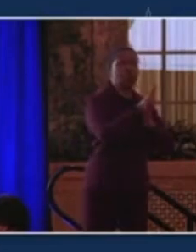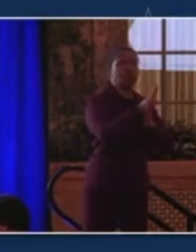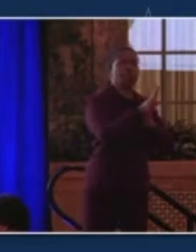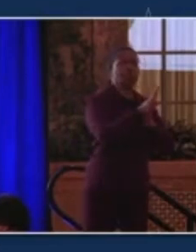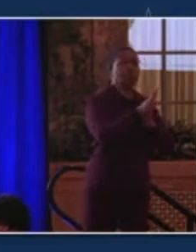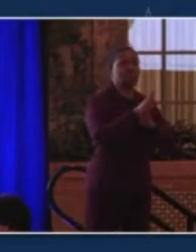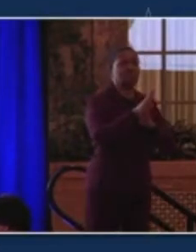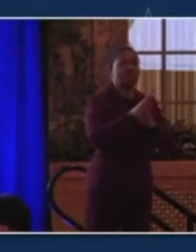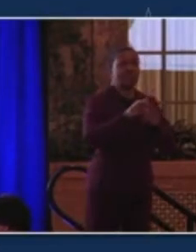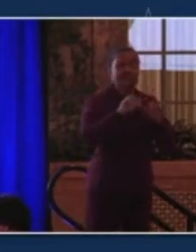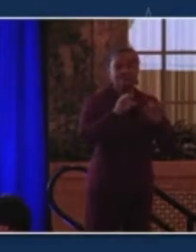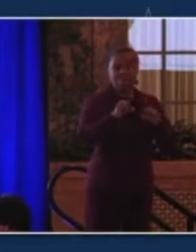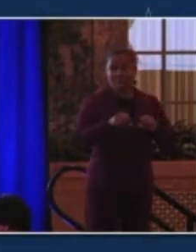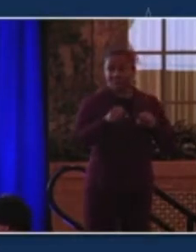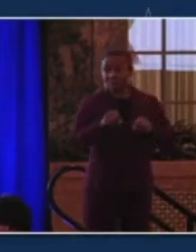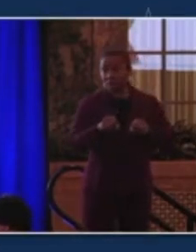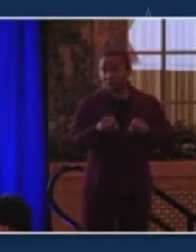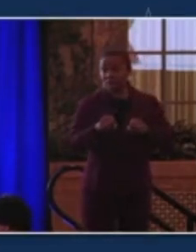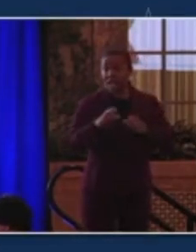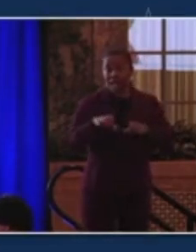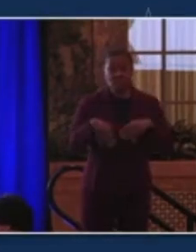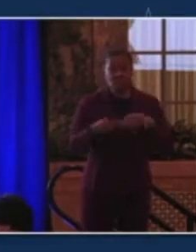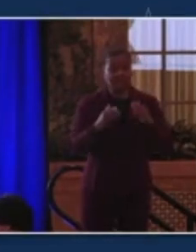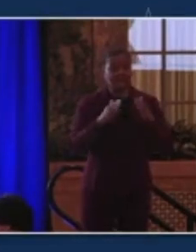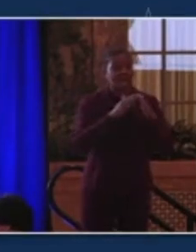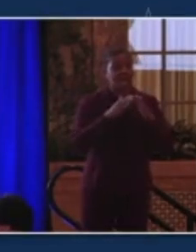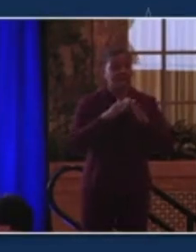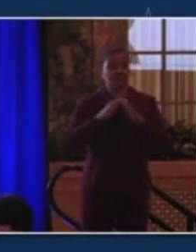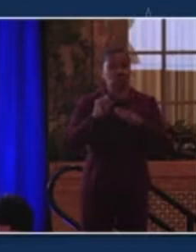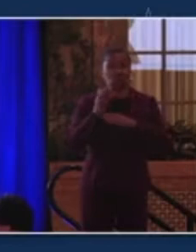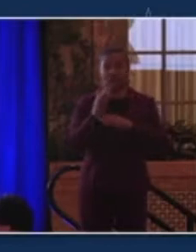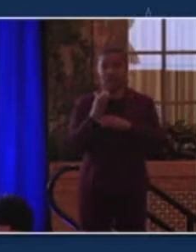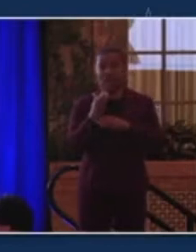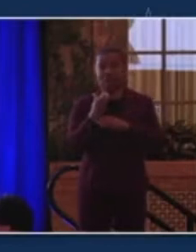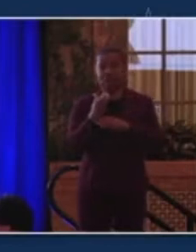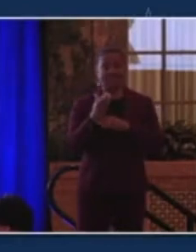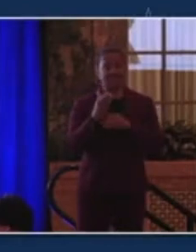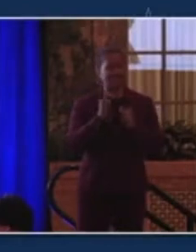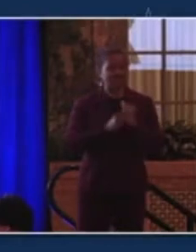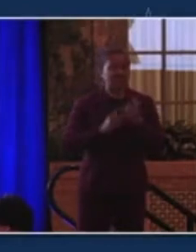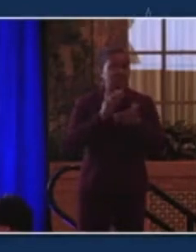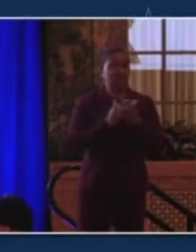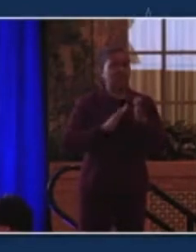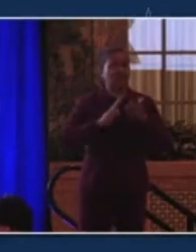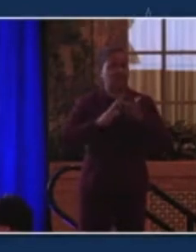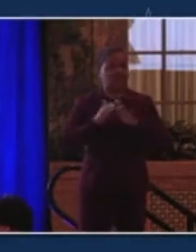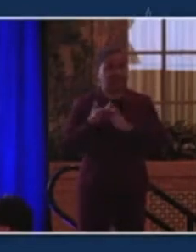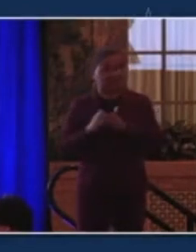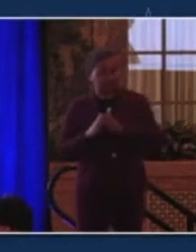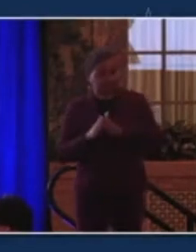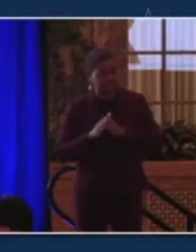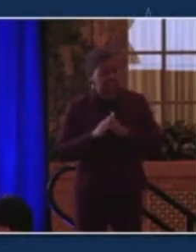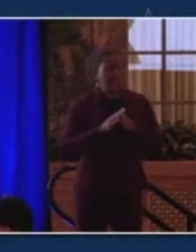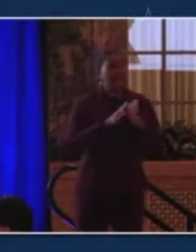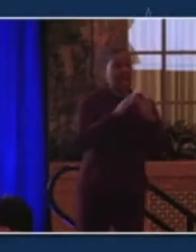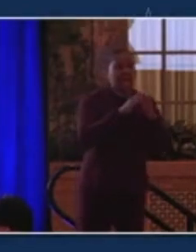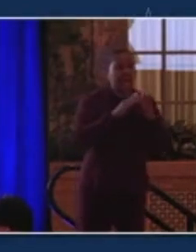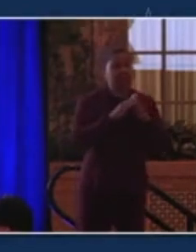and in which provide neighborhood jobs in every part of the city,